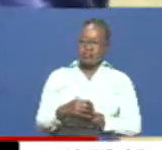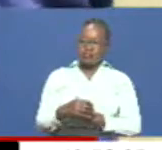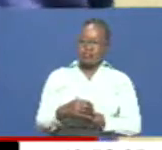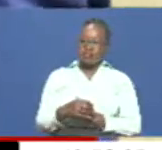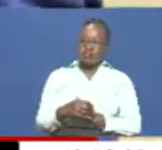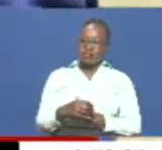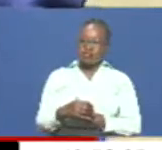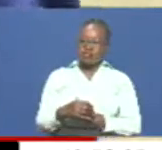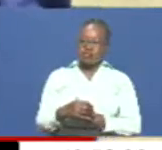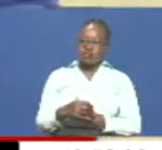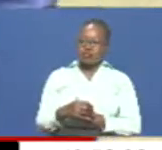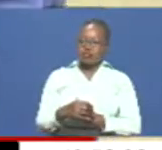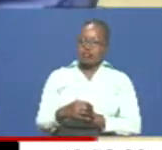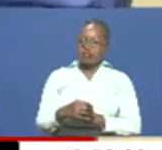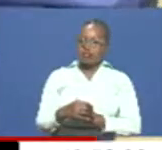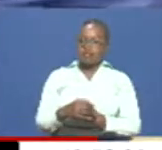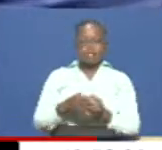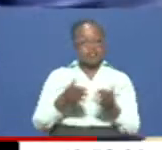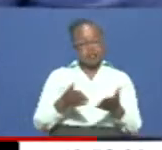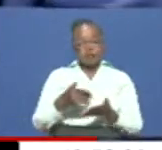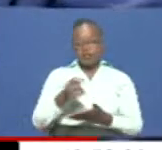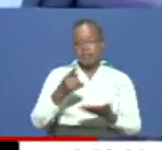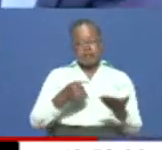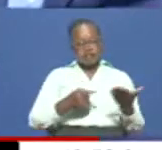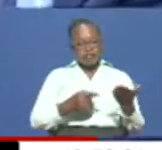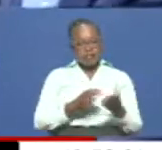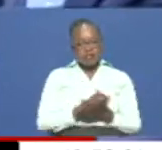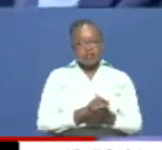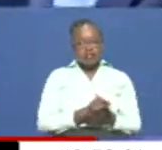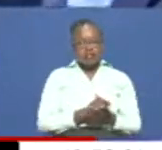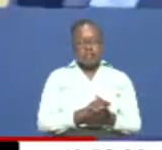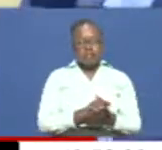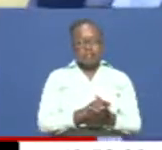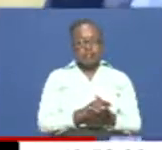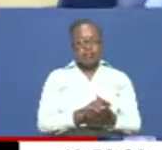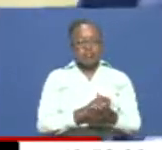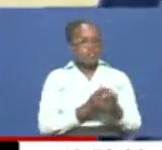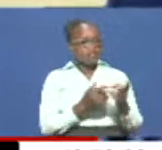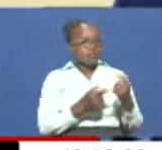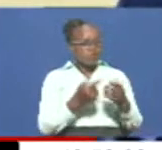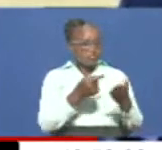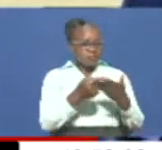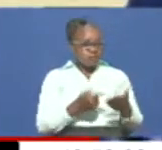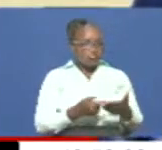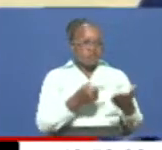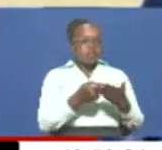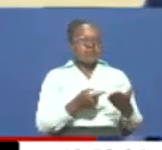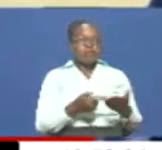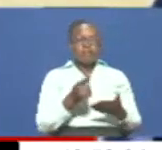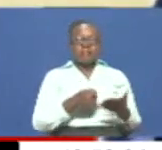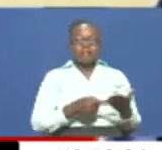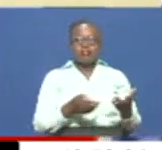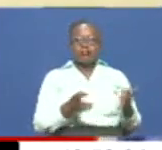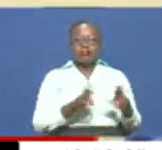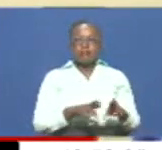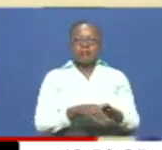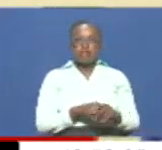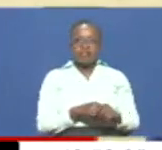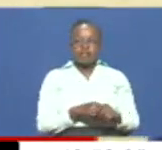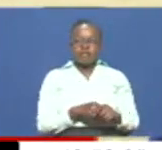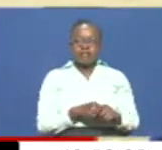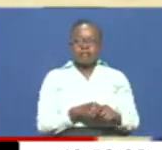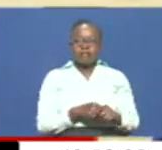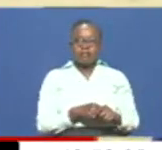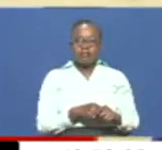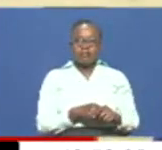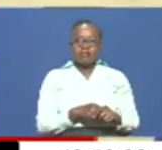First, tell us maybe your presence here today. Sasa tumekuja hapa kuongea story ambayo imehusu kimbia, sababu tumeona athletes wana face